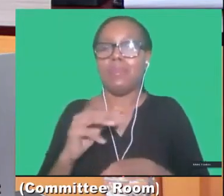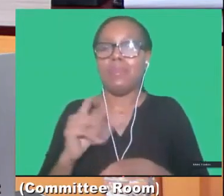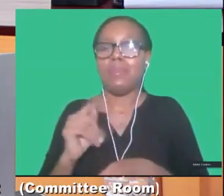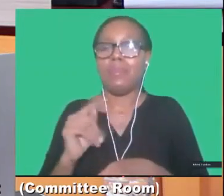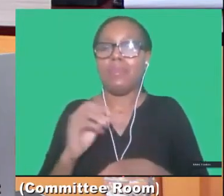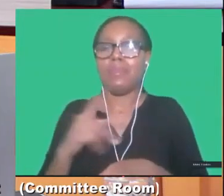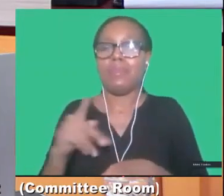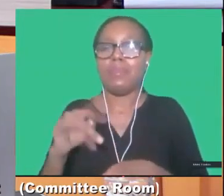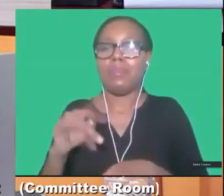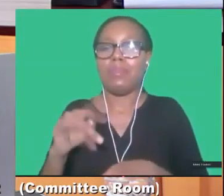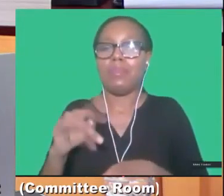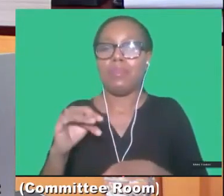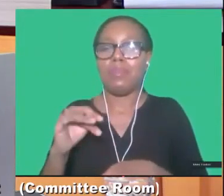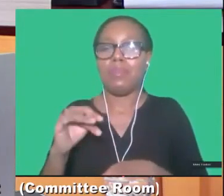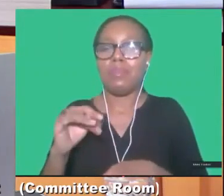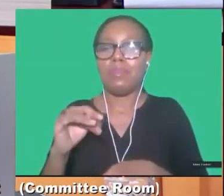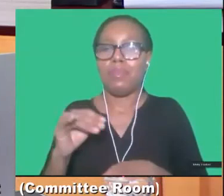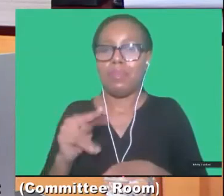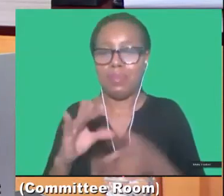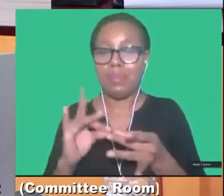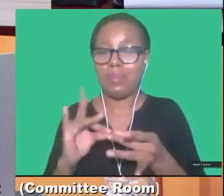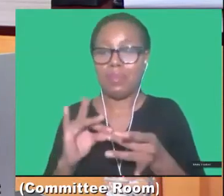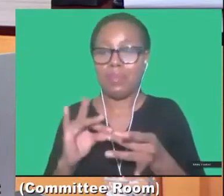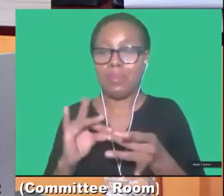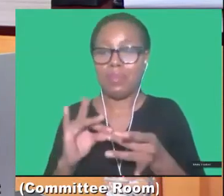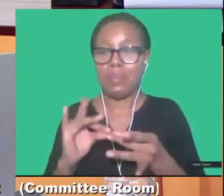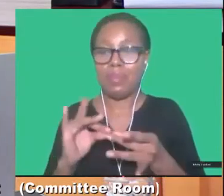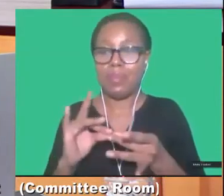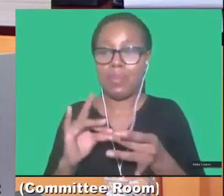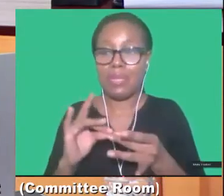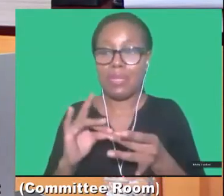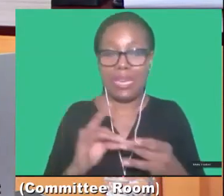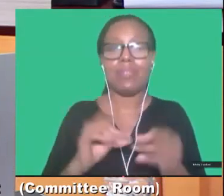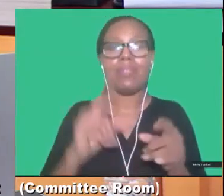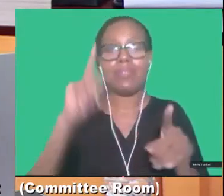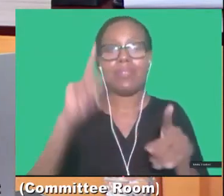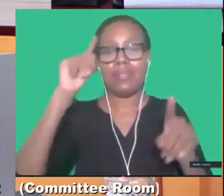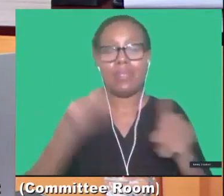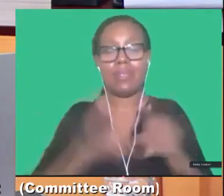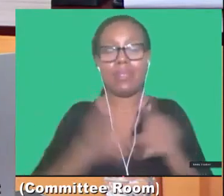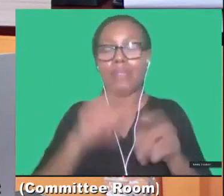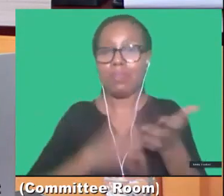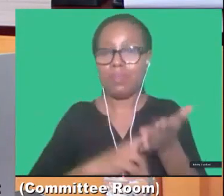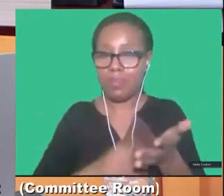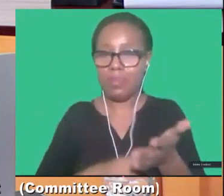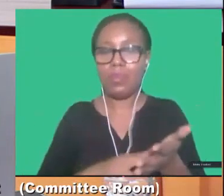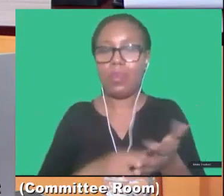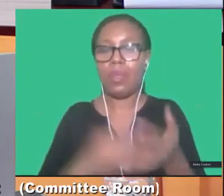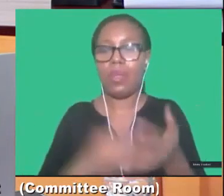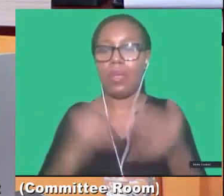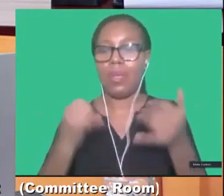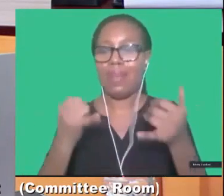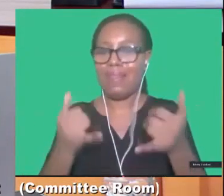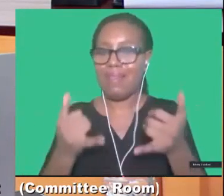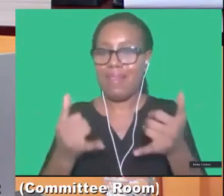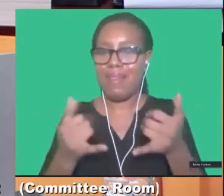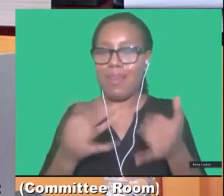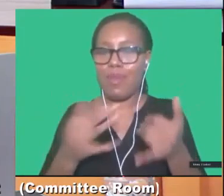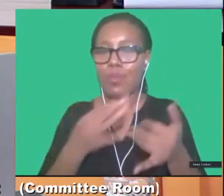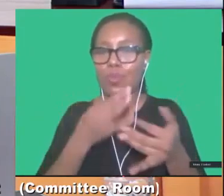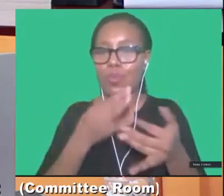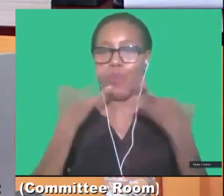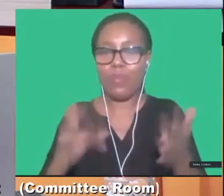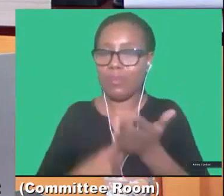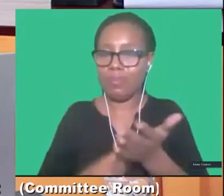of negotiating the contract for a system that can provide a straight-through processing from filing